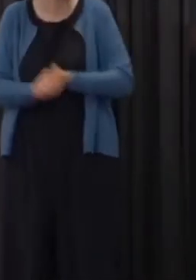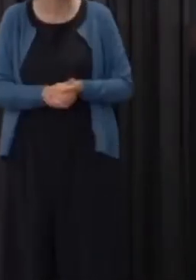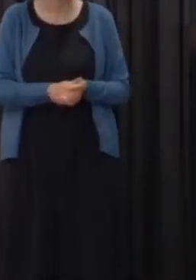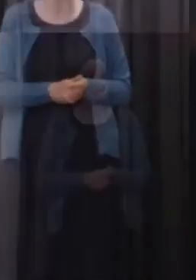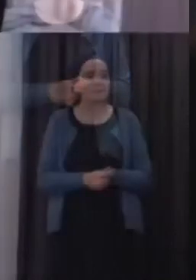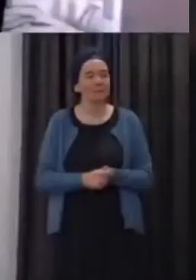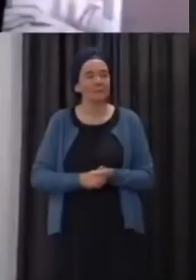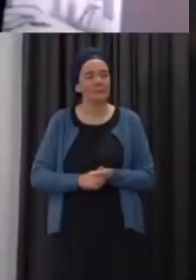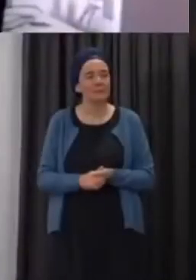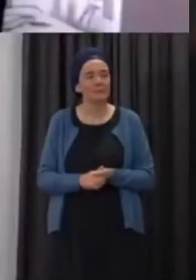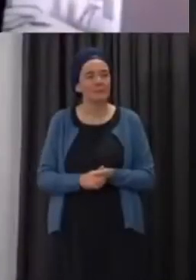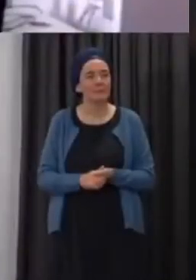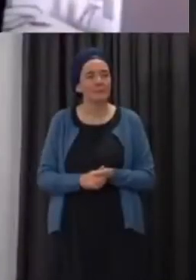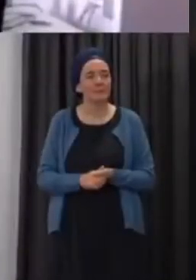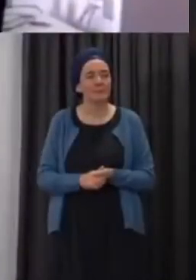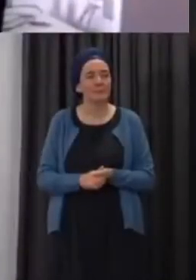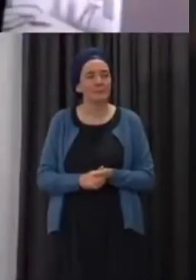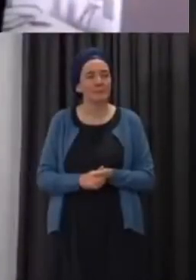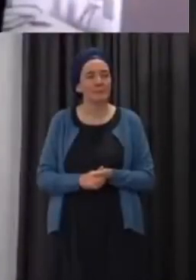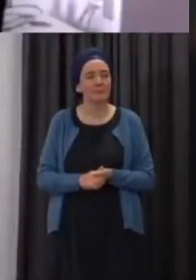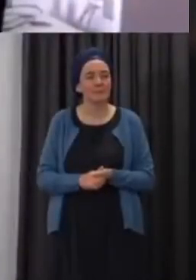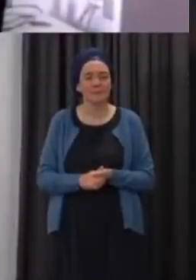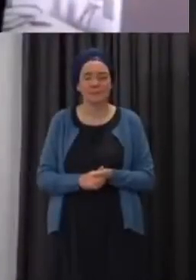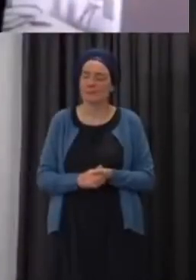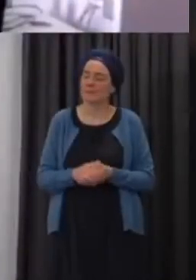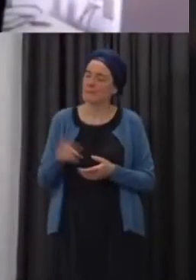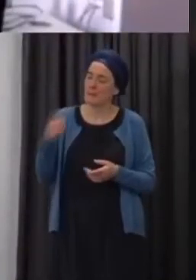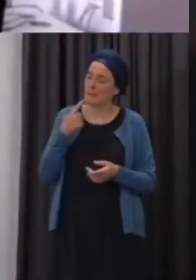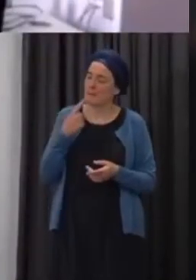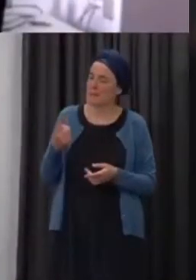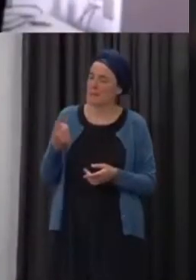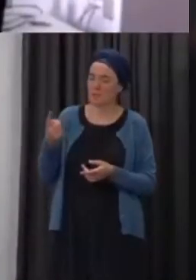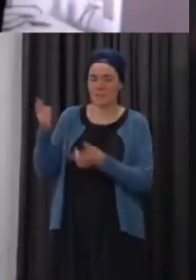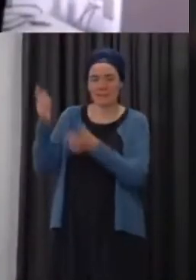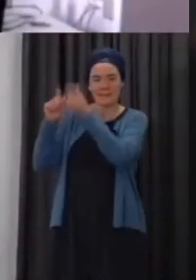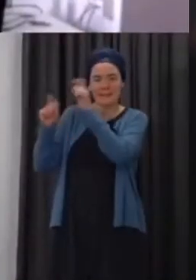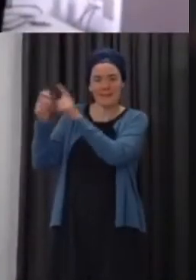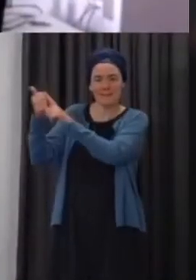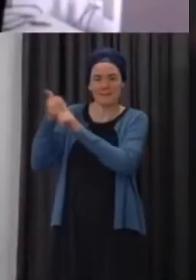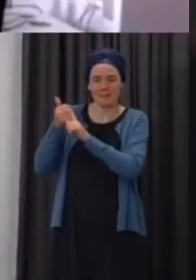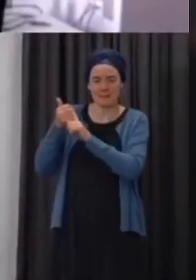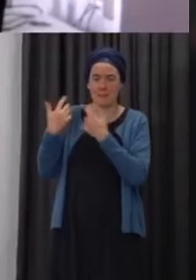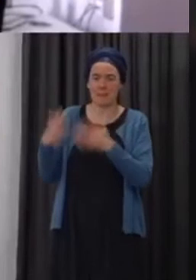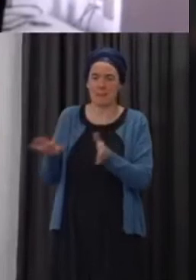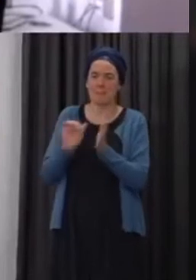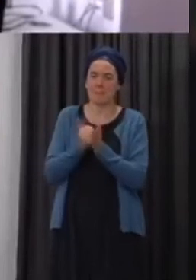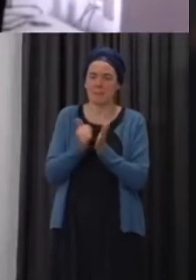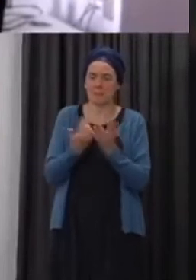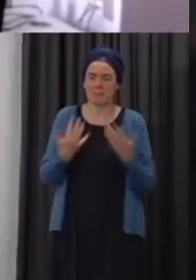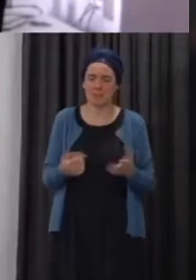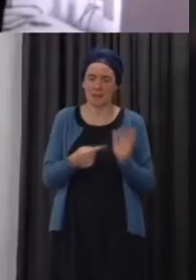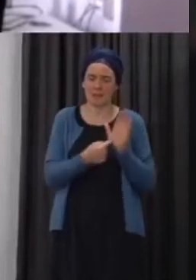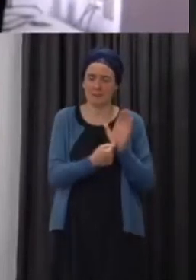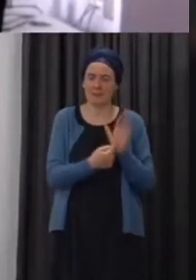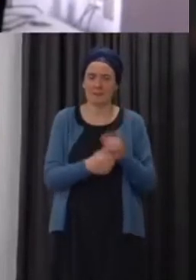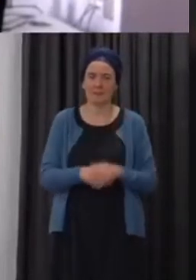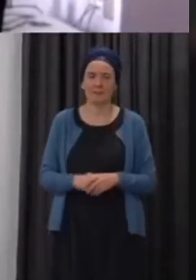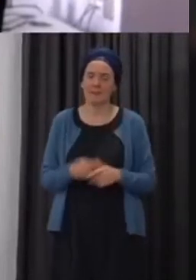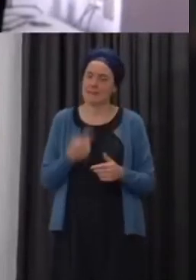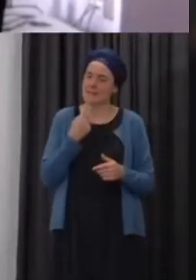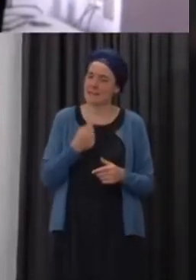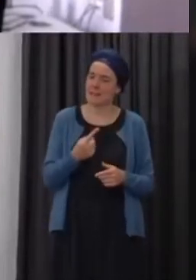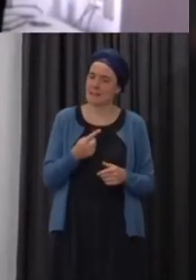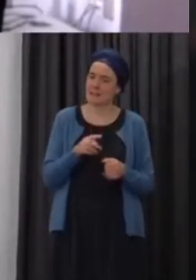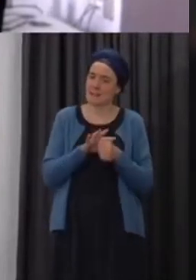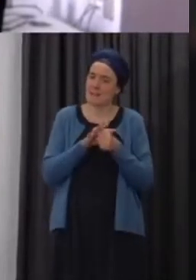Thank you. And you also mentioned your scientific advice, which has been published today. In it, it says the virus is very likely to decay